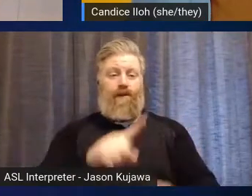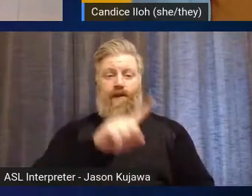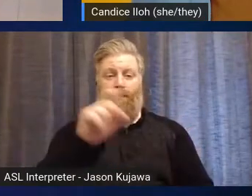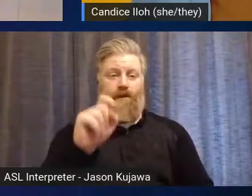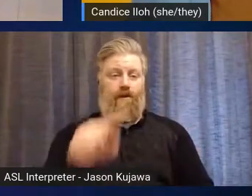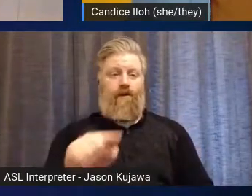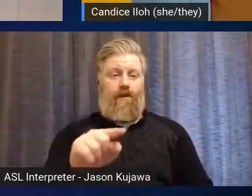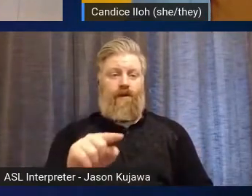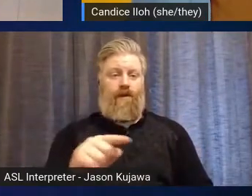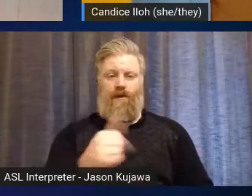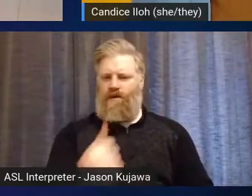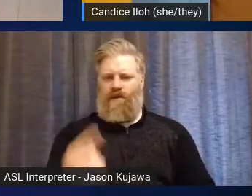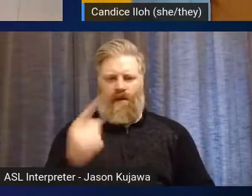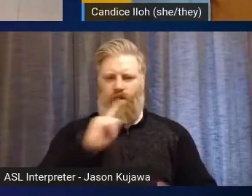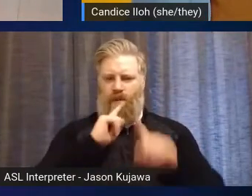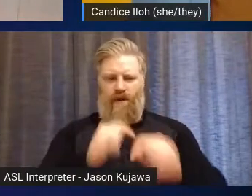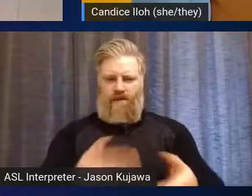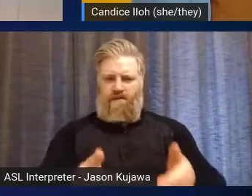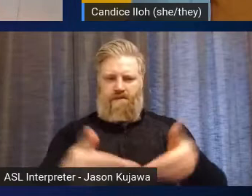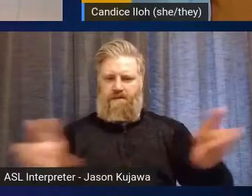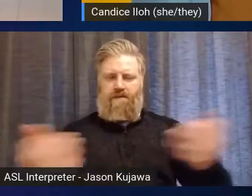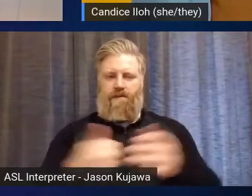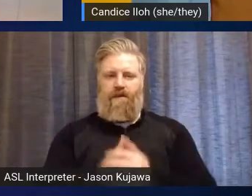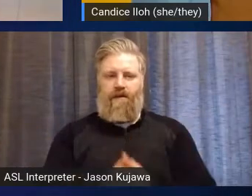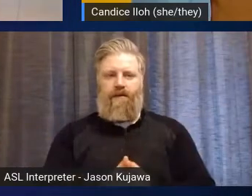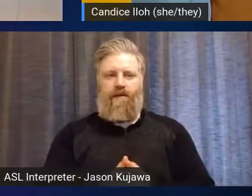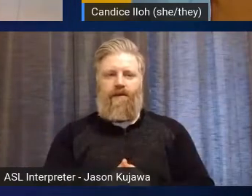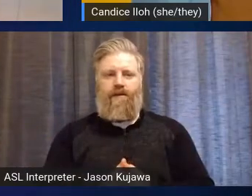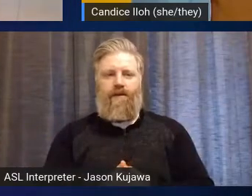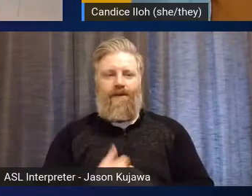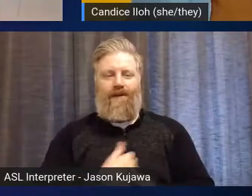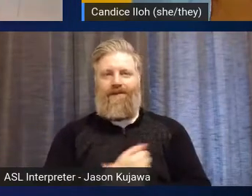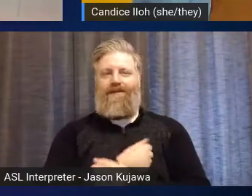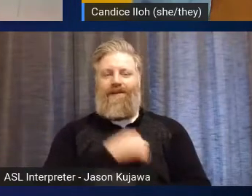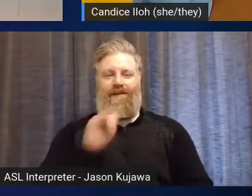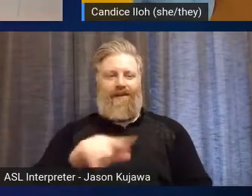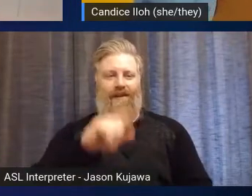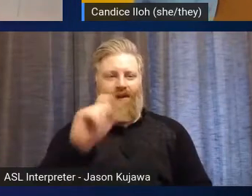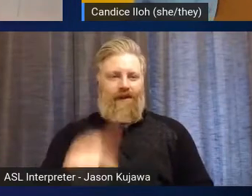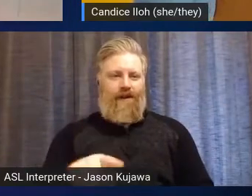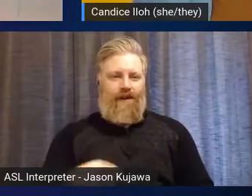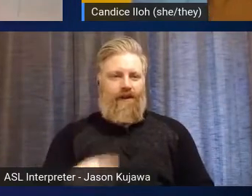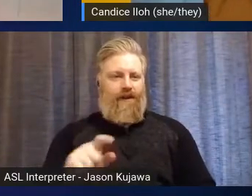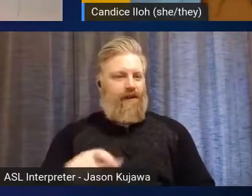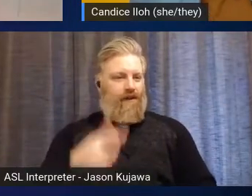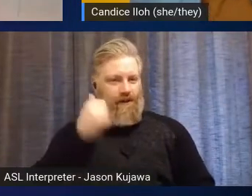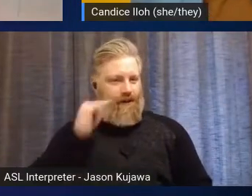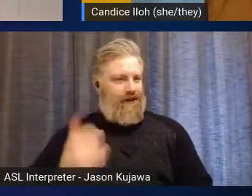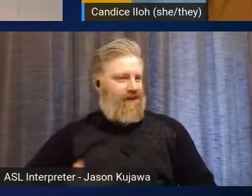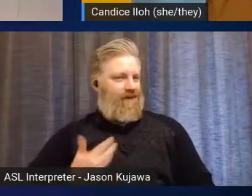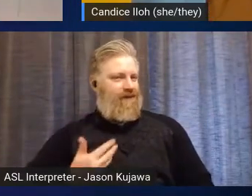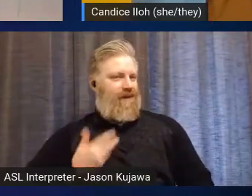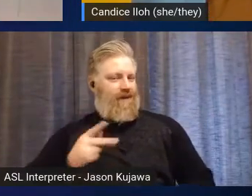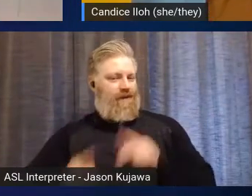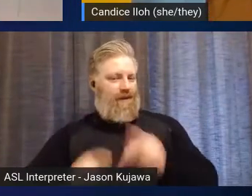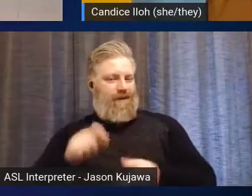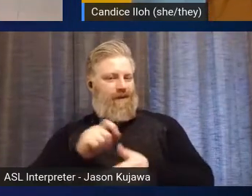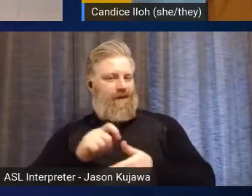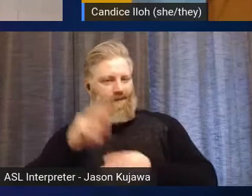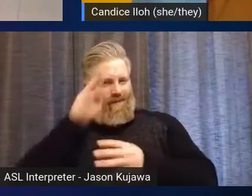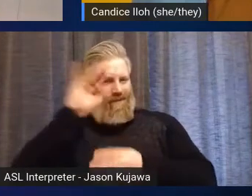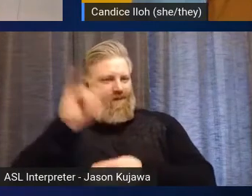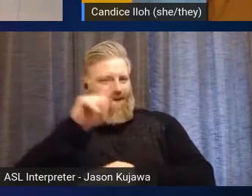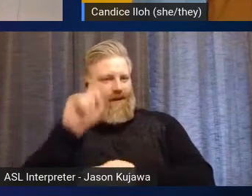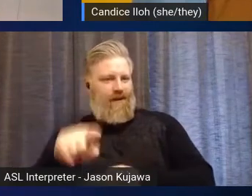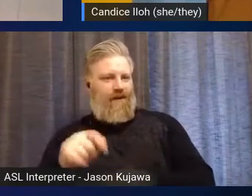can answer it. This is any of the authors. And I love this question, especially as it comes from young people. You know, this is like the one question that,